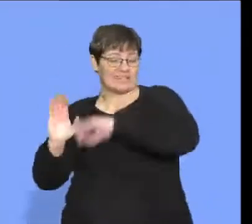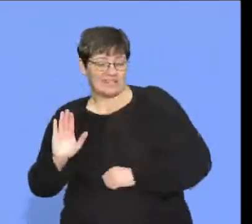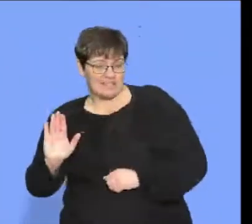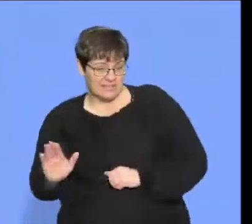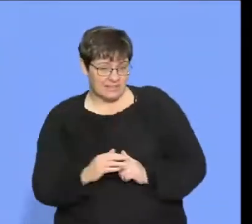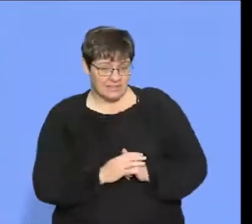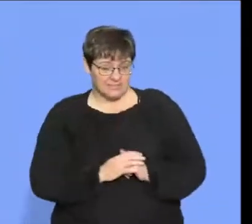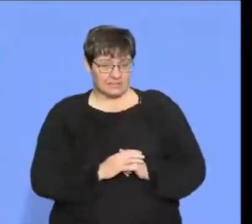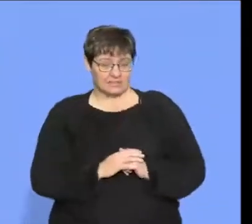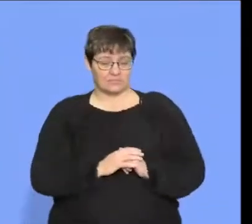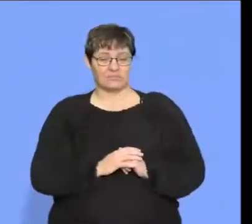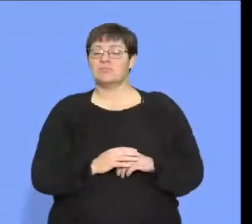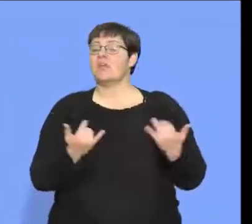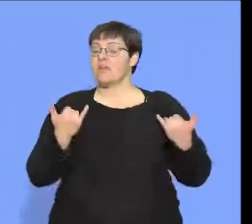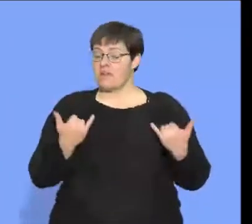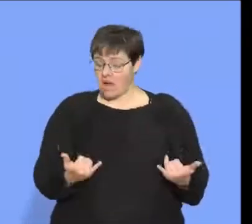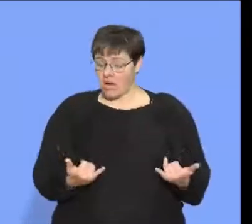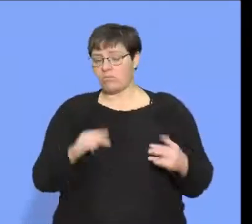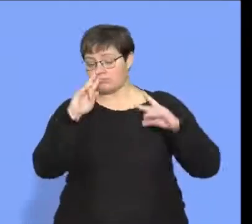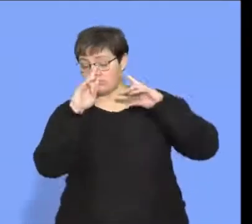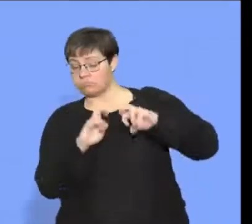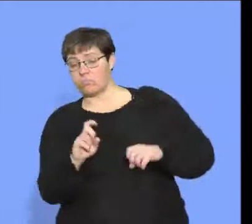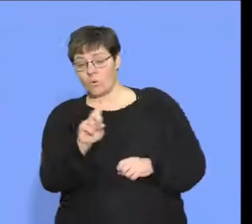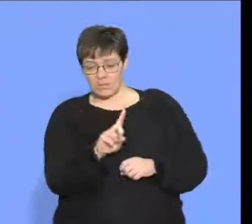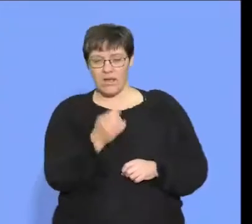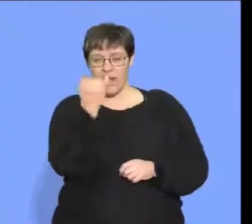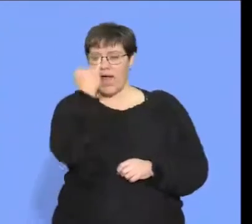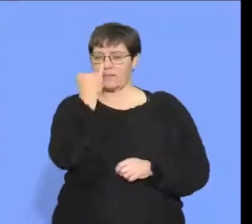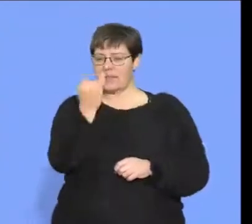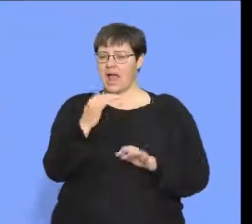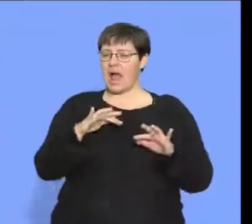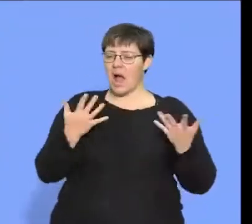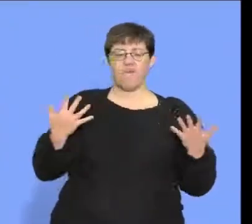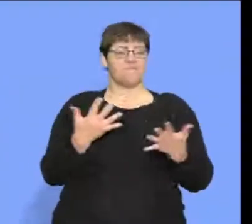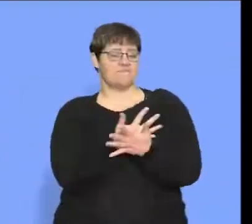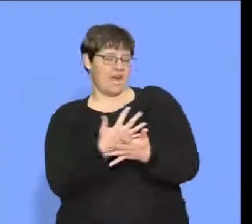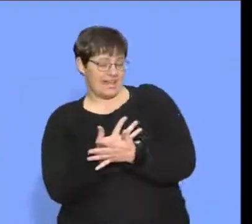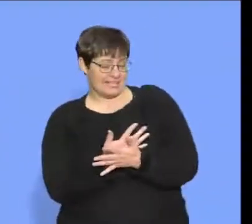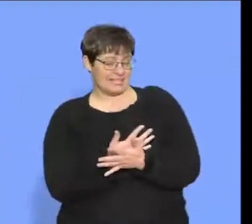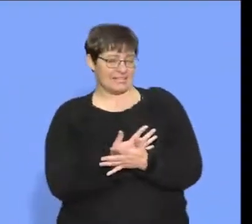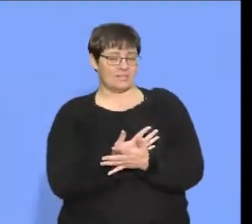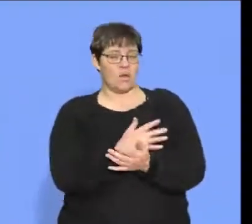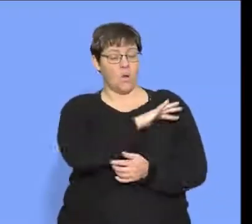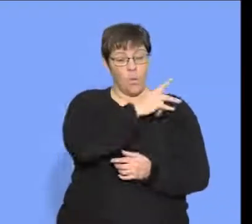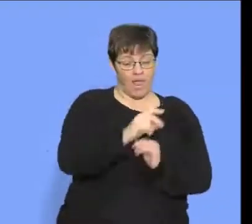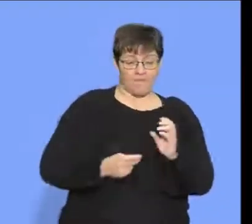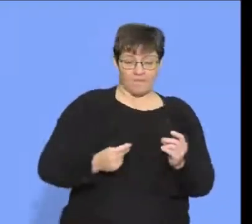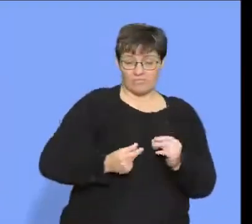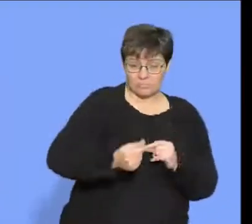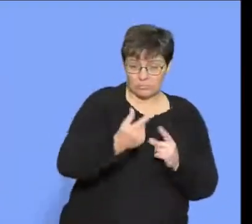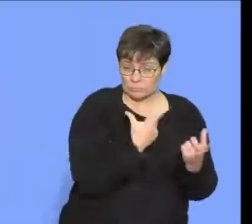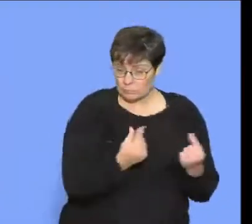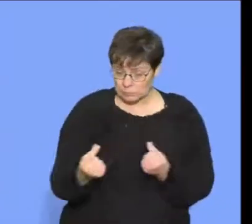properties of particles that it exhibits. It's now time to bring in this idea of how fast the wave